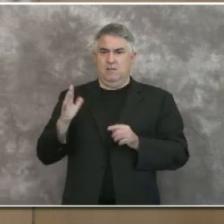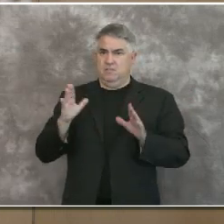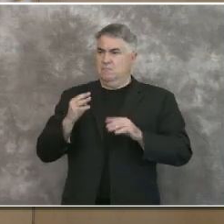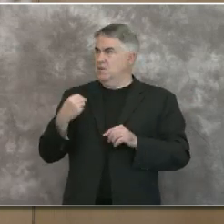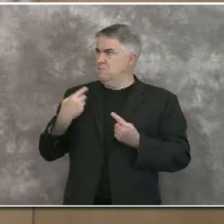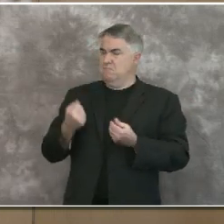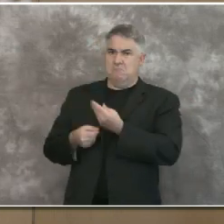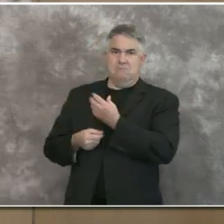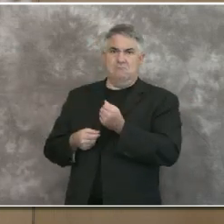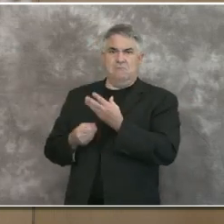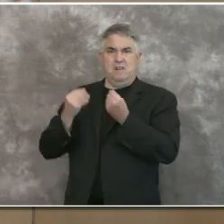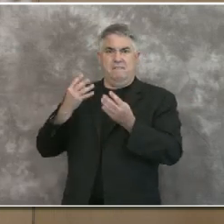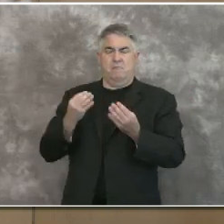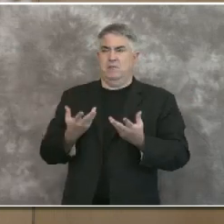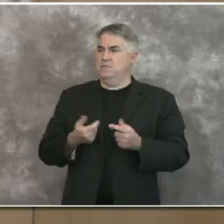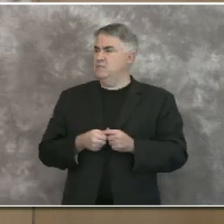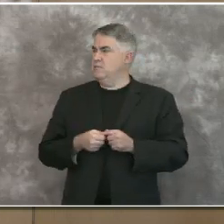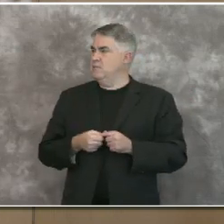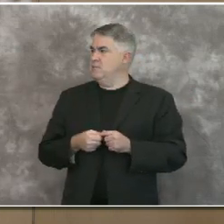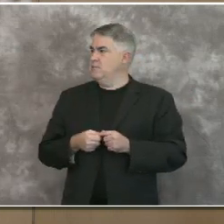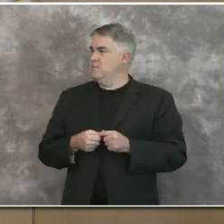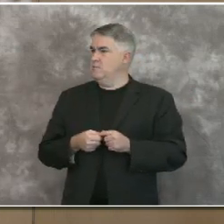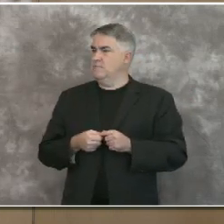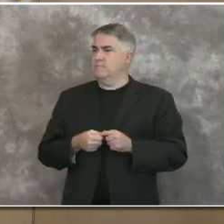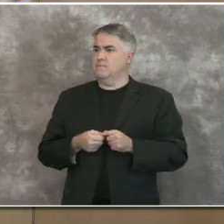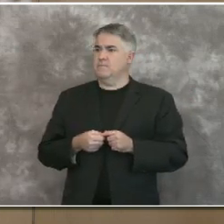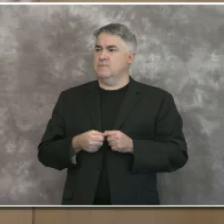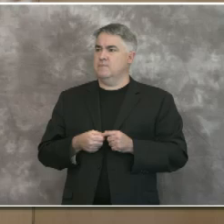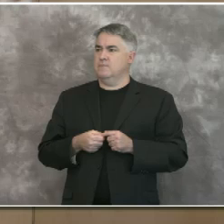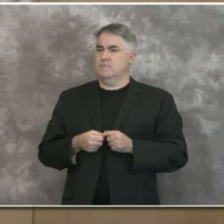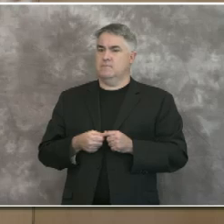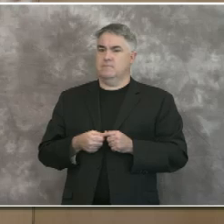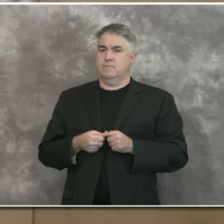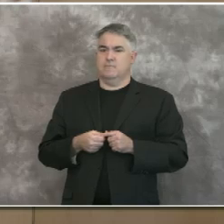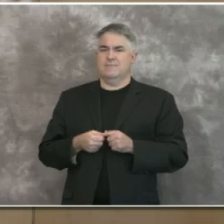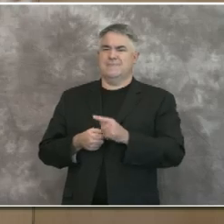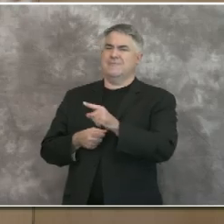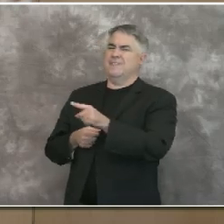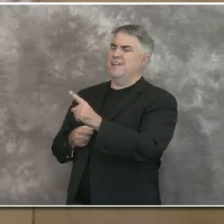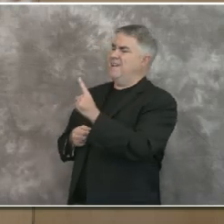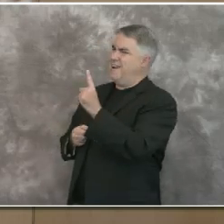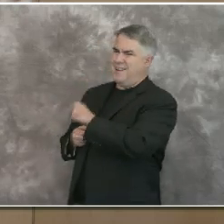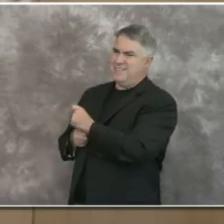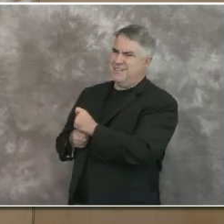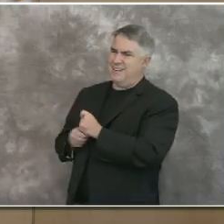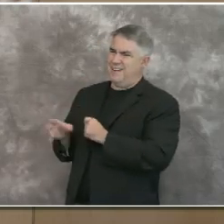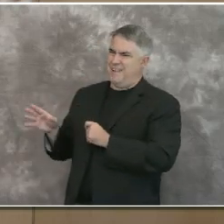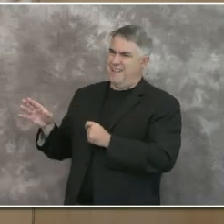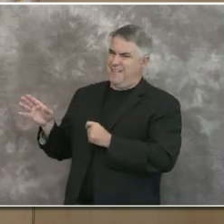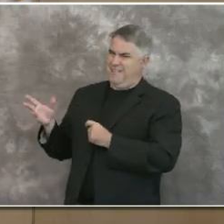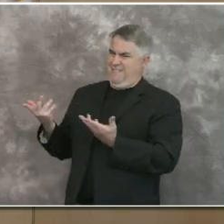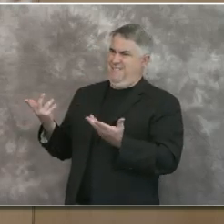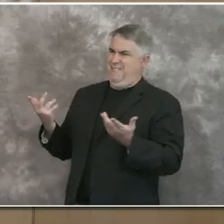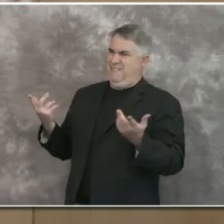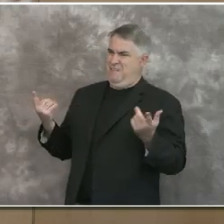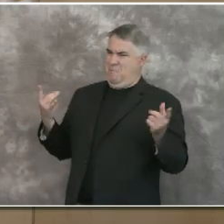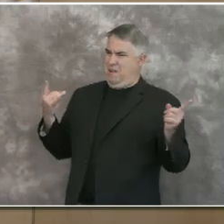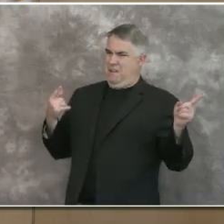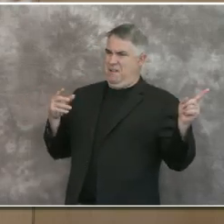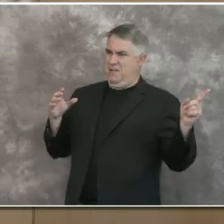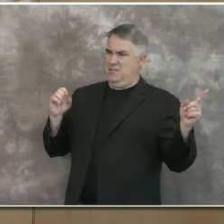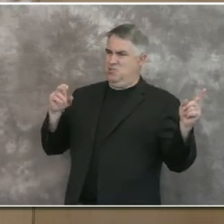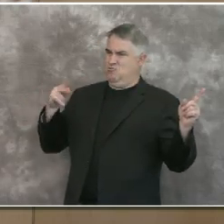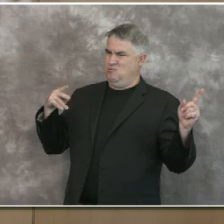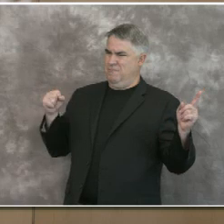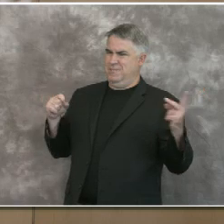partners. And then just, I guess, so why do you think that they're saying that then? And then when you hear people like Scripps say they have concerns about